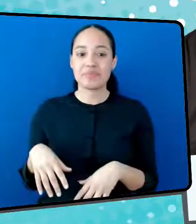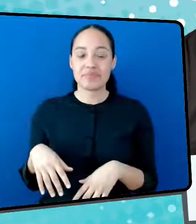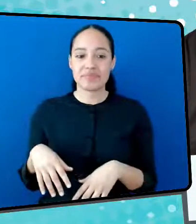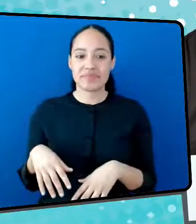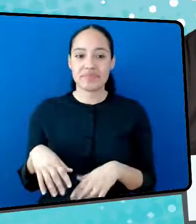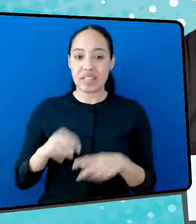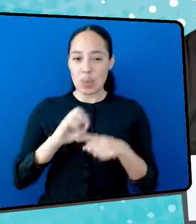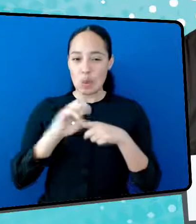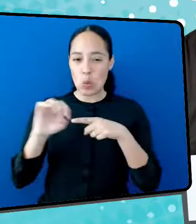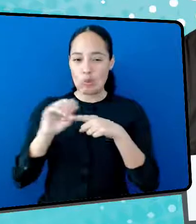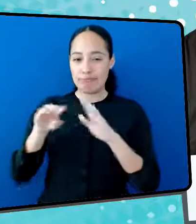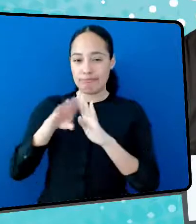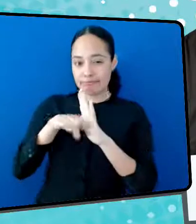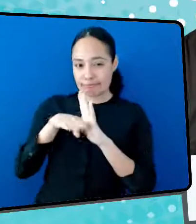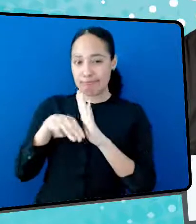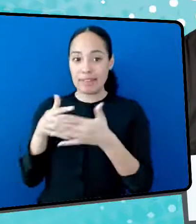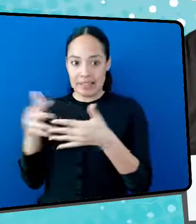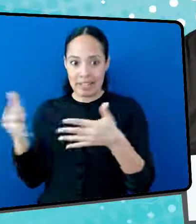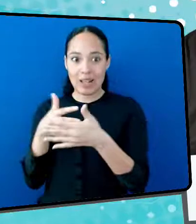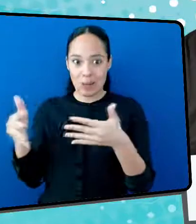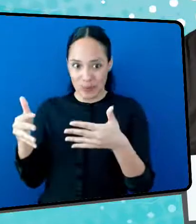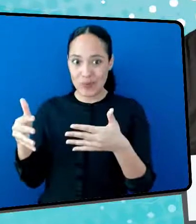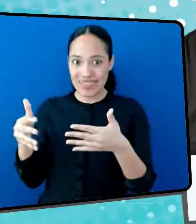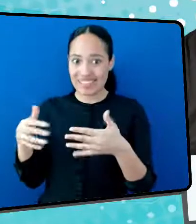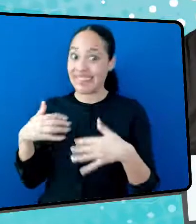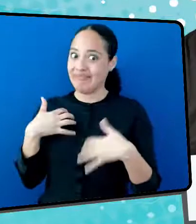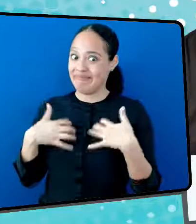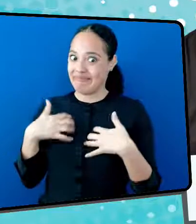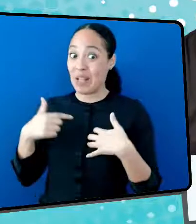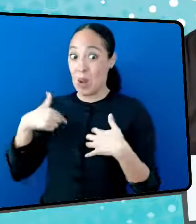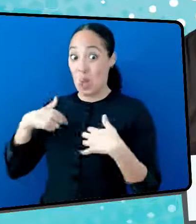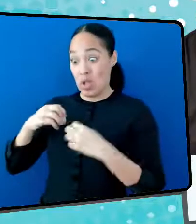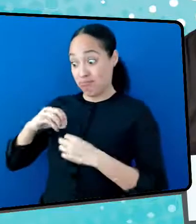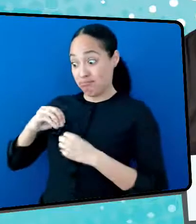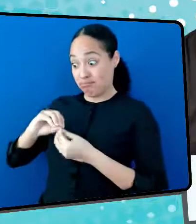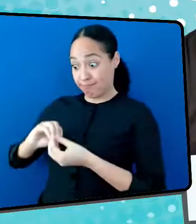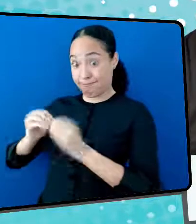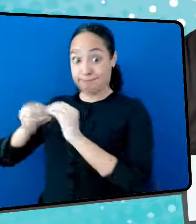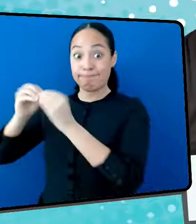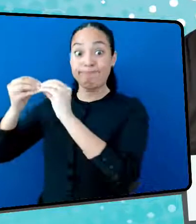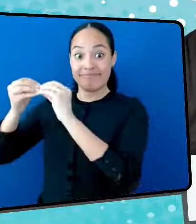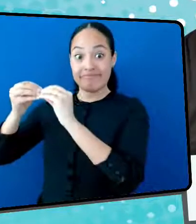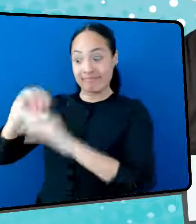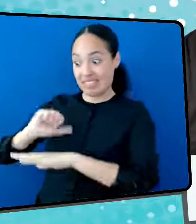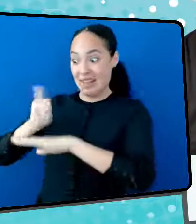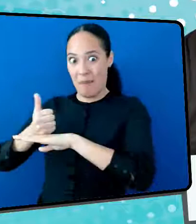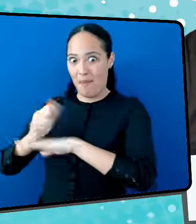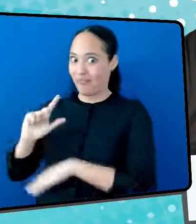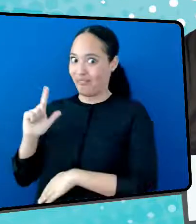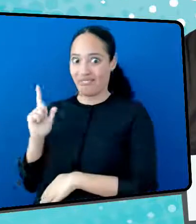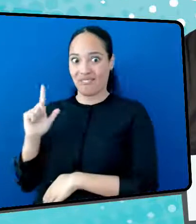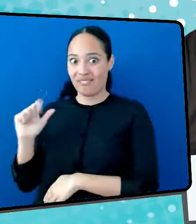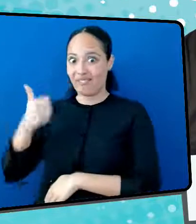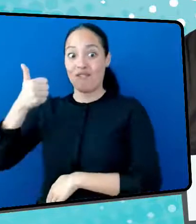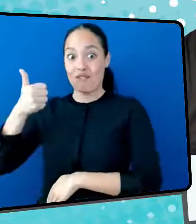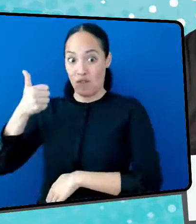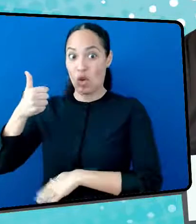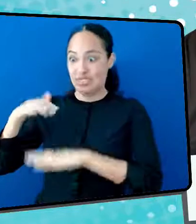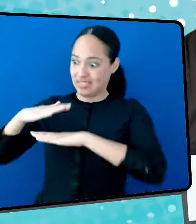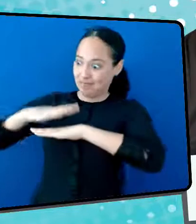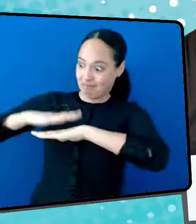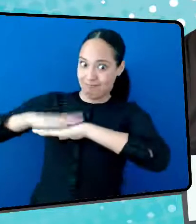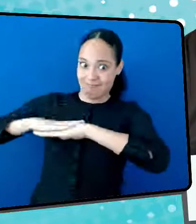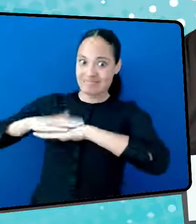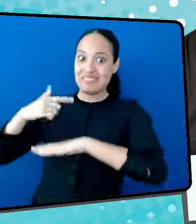built actually one of the first browser-based coding platforms called Try F#. And now that's kind of fairly common, but back then that